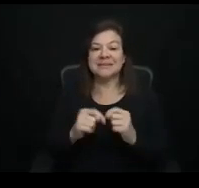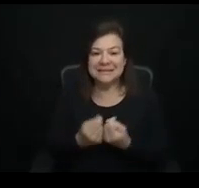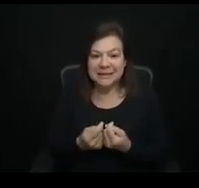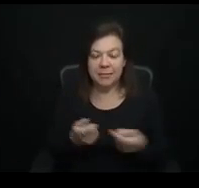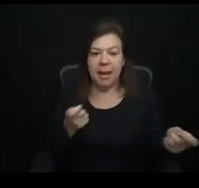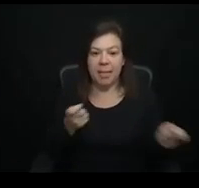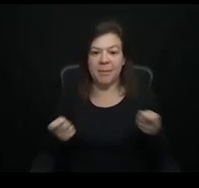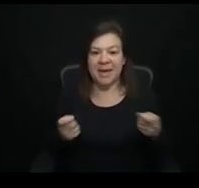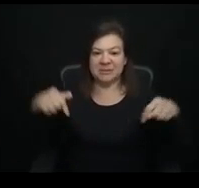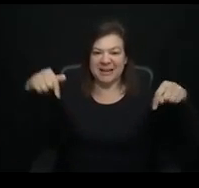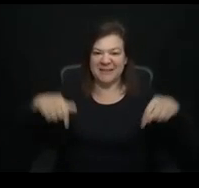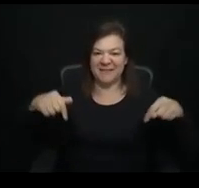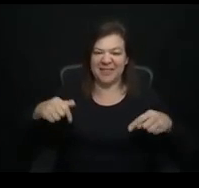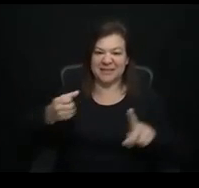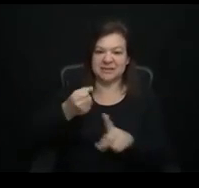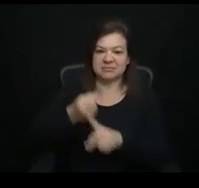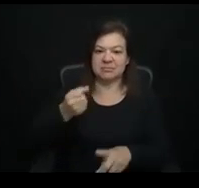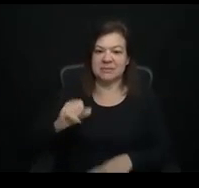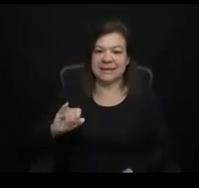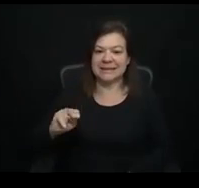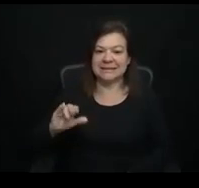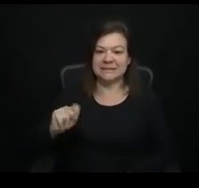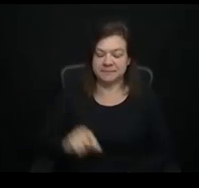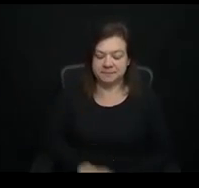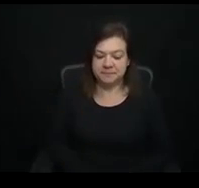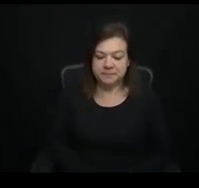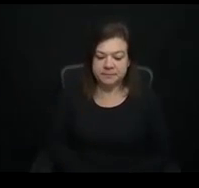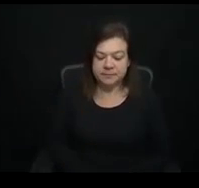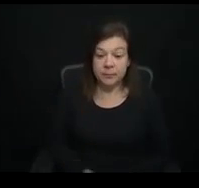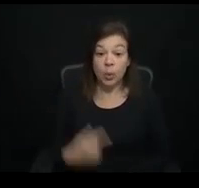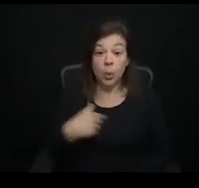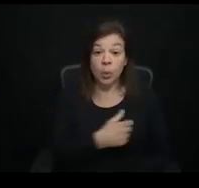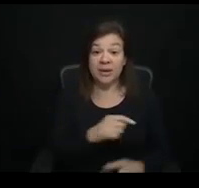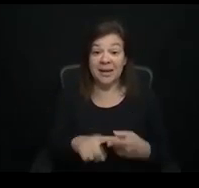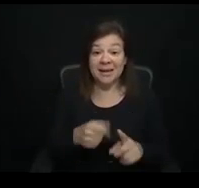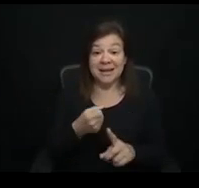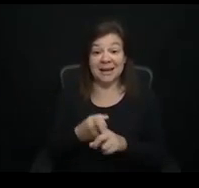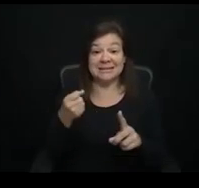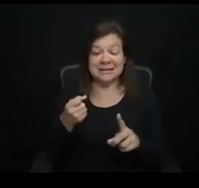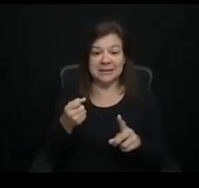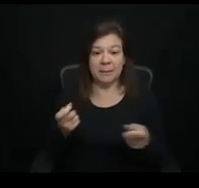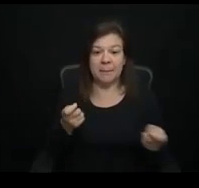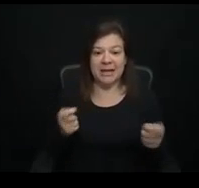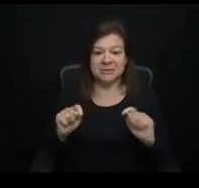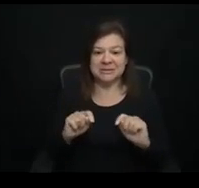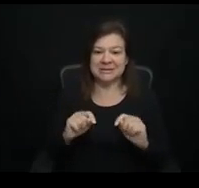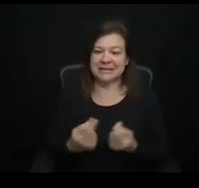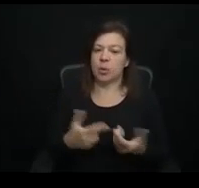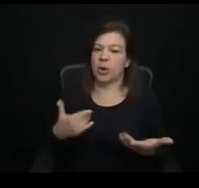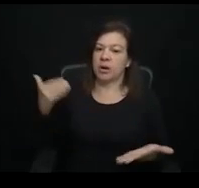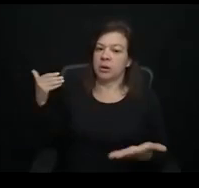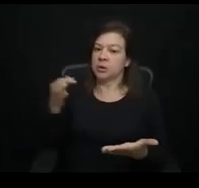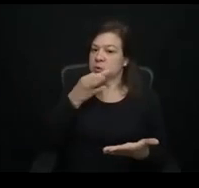this incident over the next 4 or 5 days. We, as an incident management team, are coming to the end of our tour. With